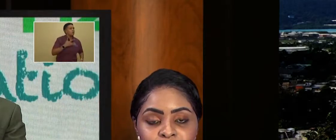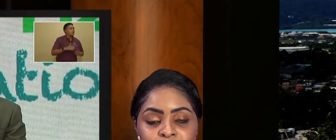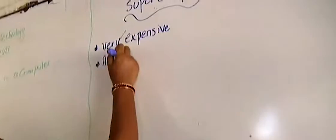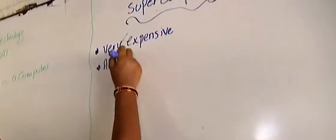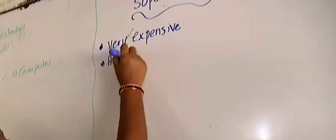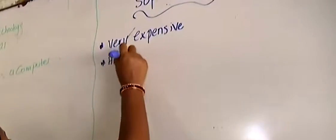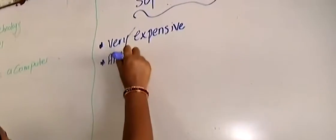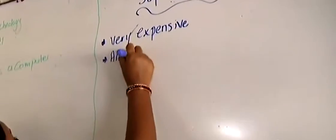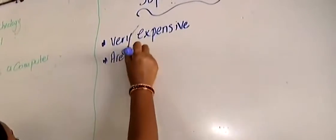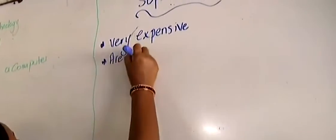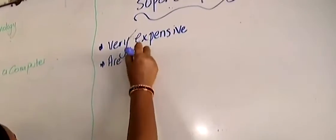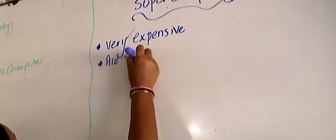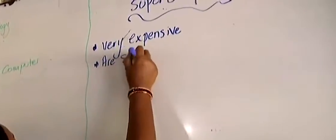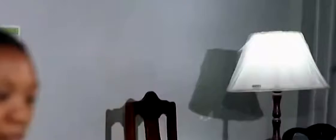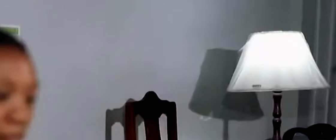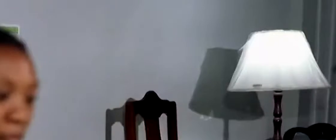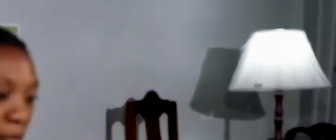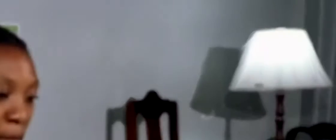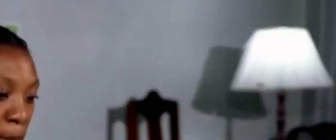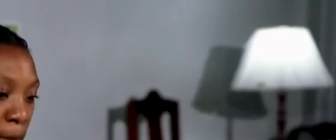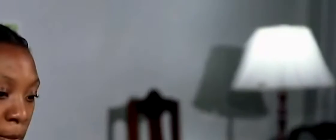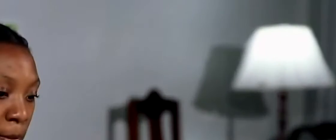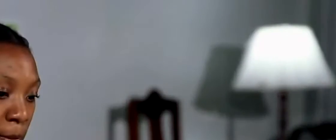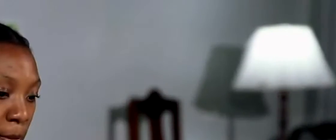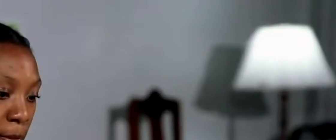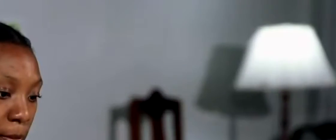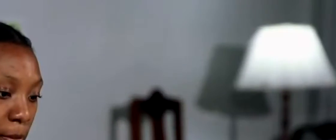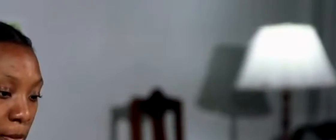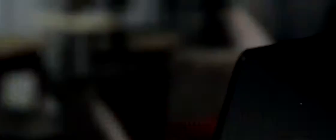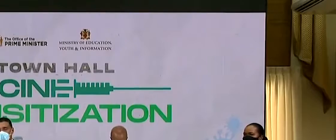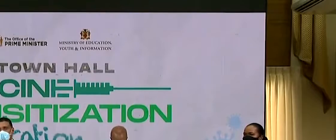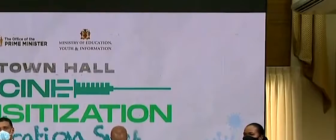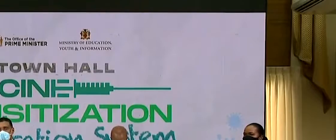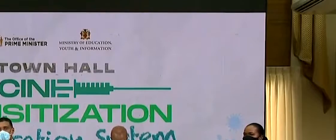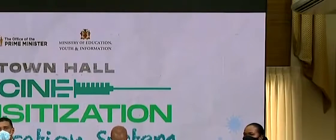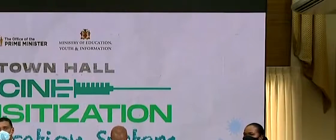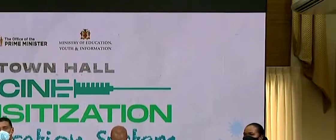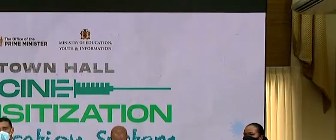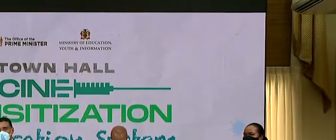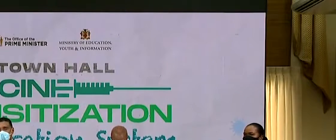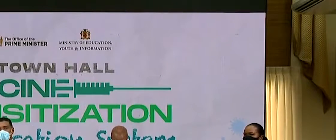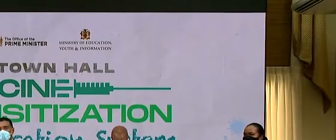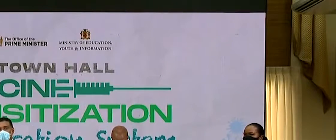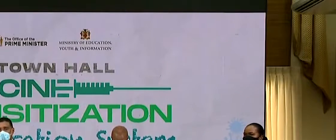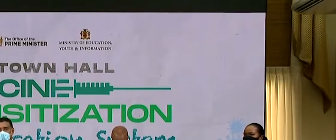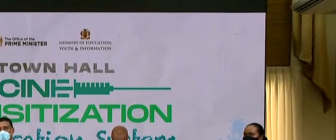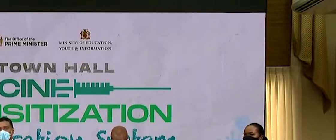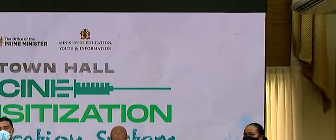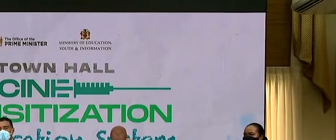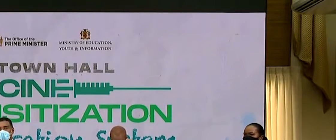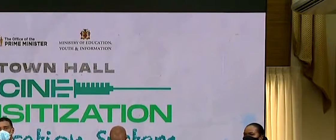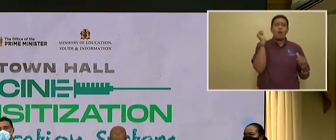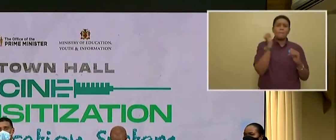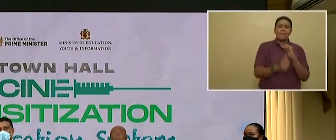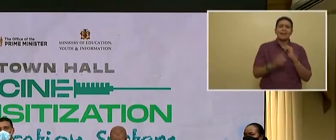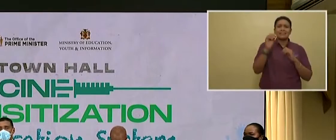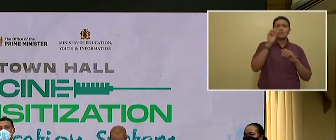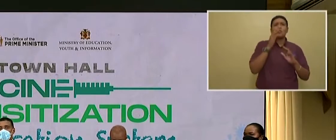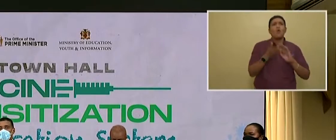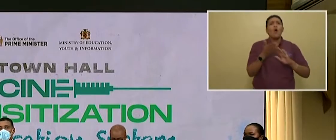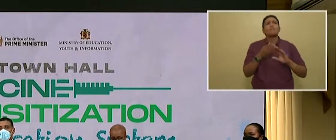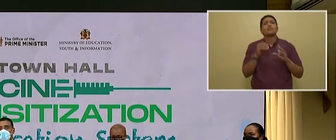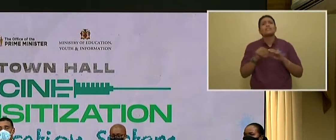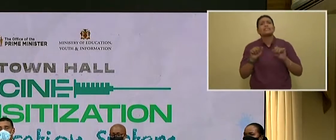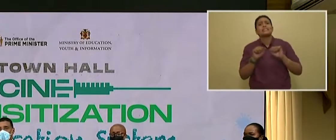story. With 40% of teachers already taken the COVID-19 vaccine, Prime Minister Andrew Holness, in a town hall meeting on